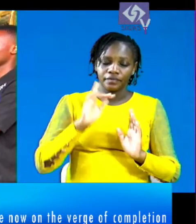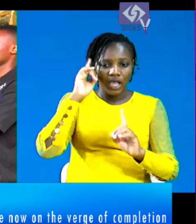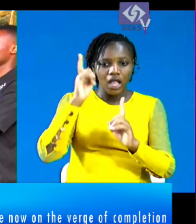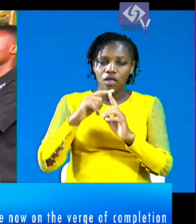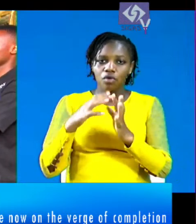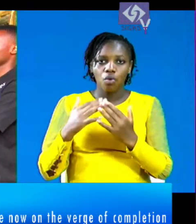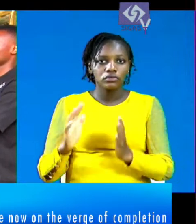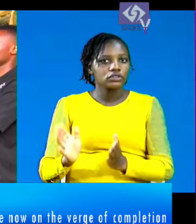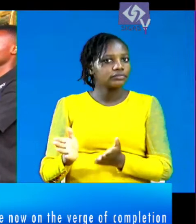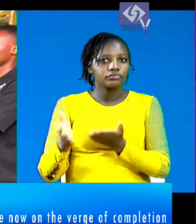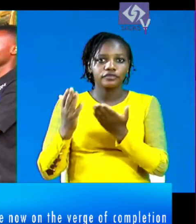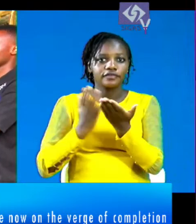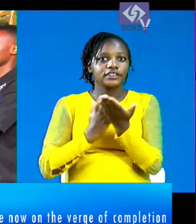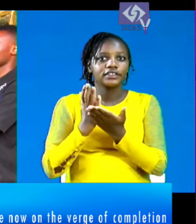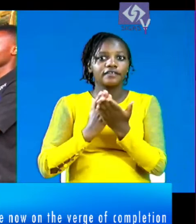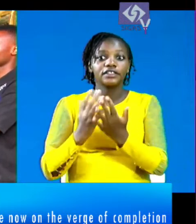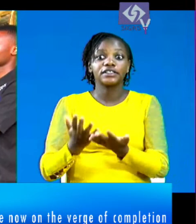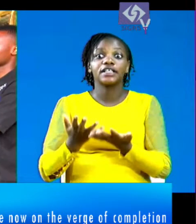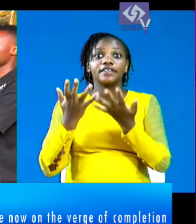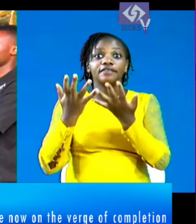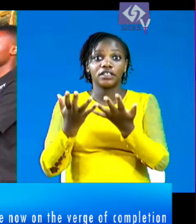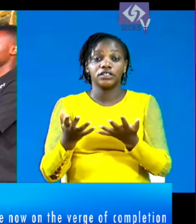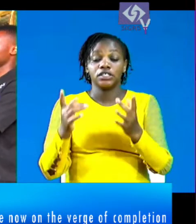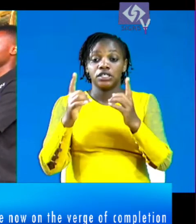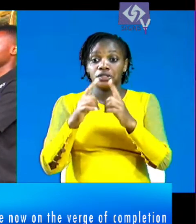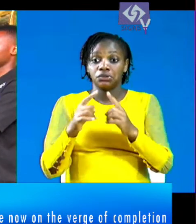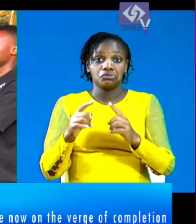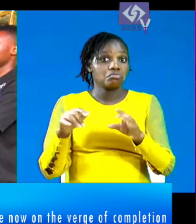service delivery to wananchi in terms of